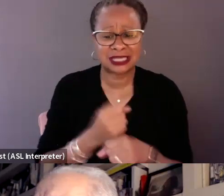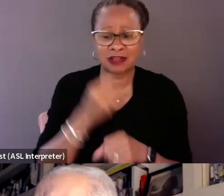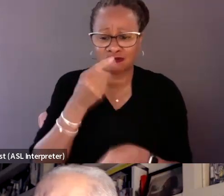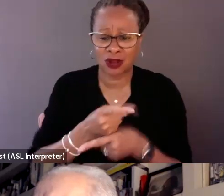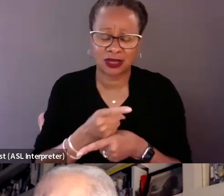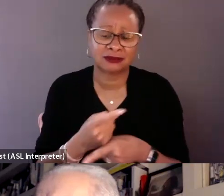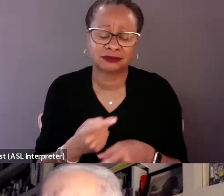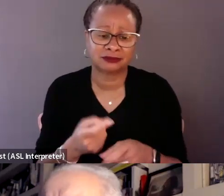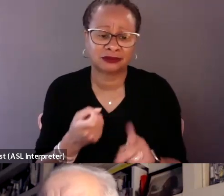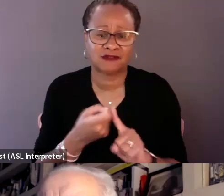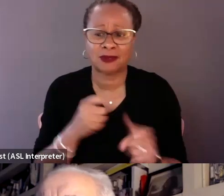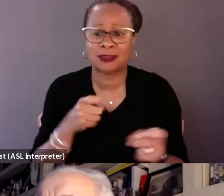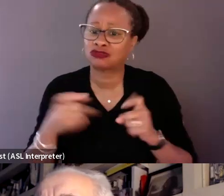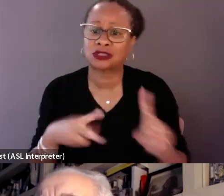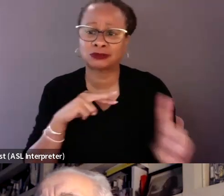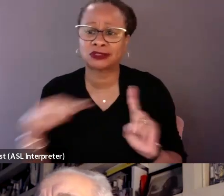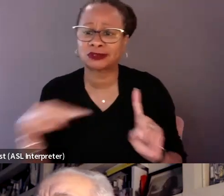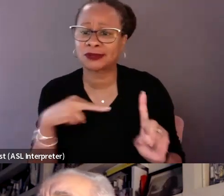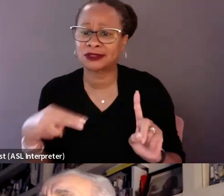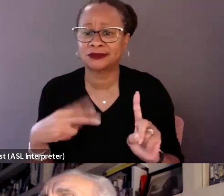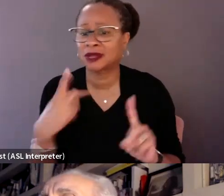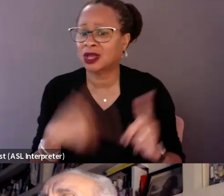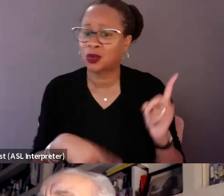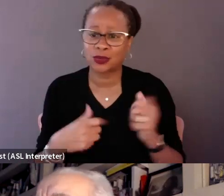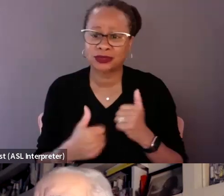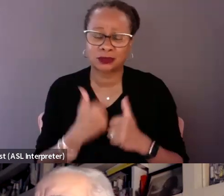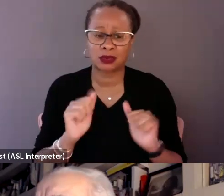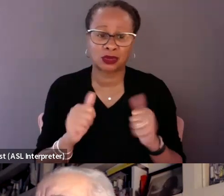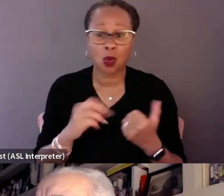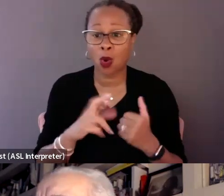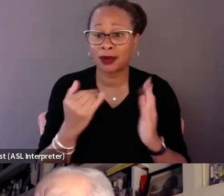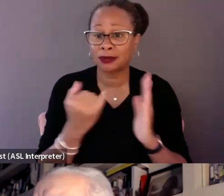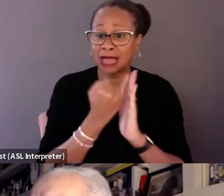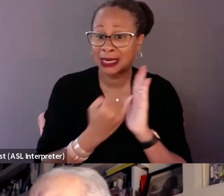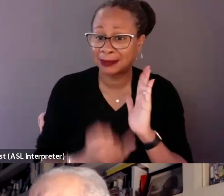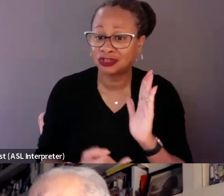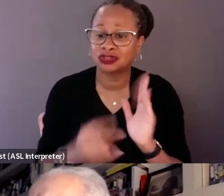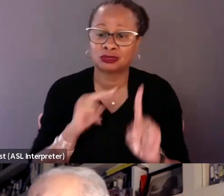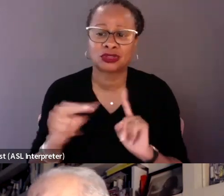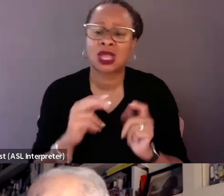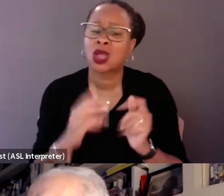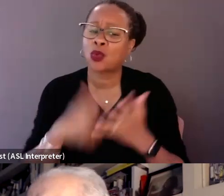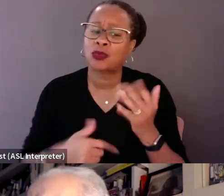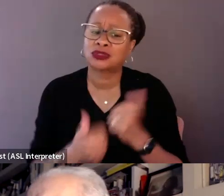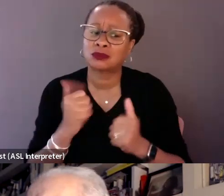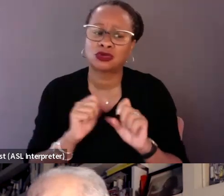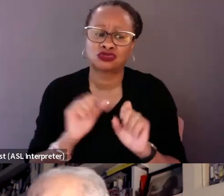a, you know, from a story perspective, or maybe from an animation perspective? What was the most challenging